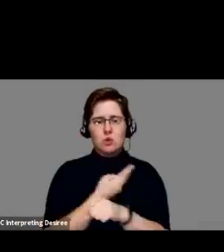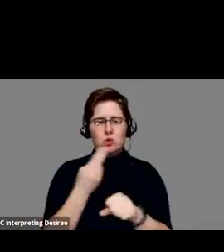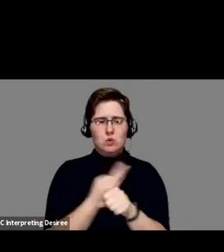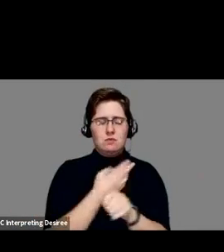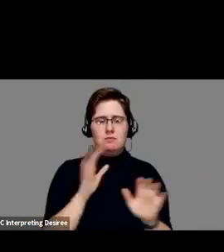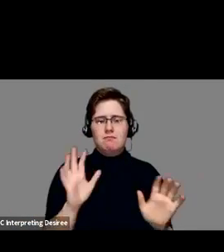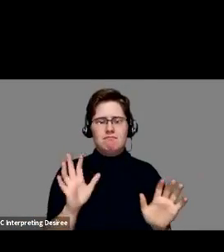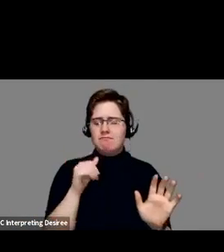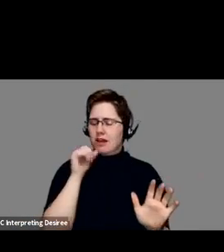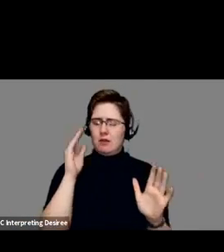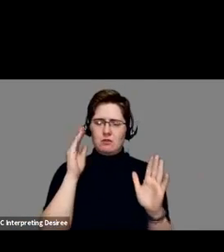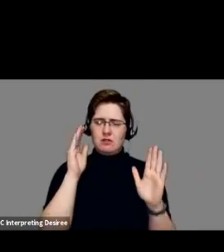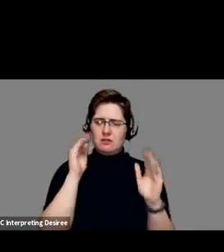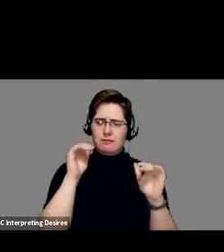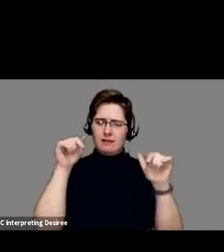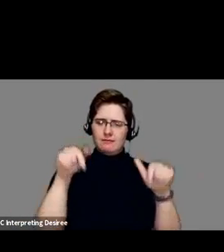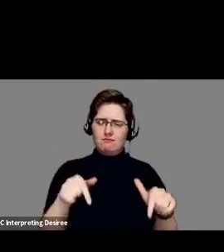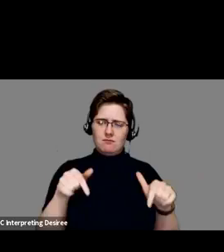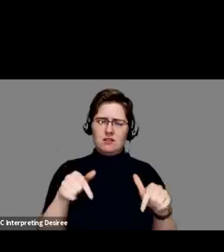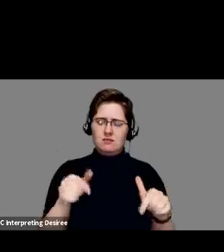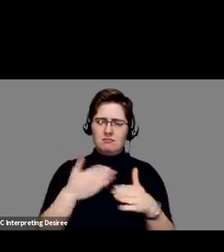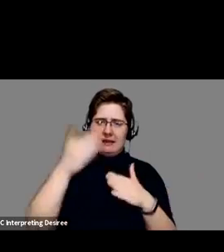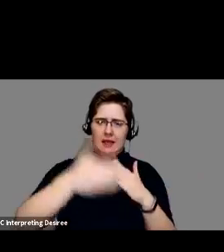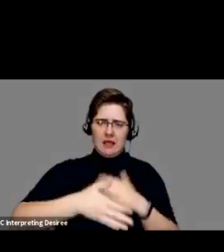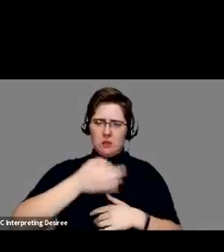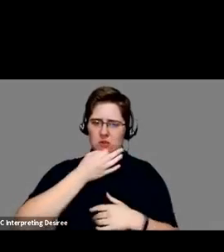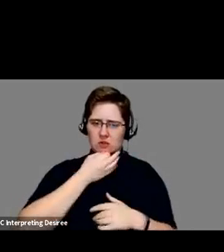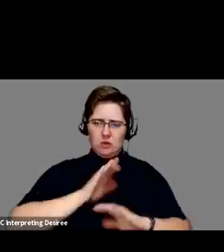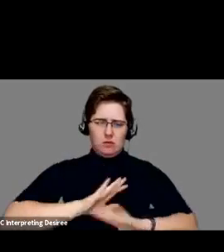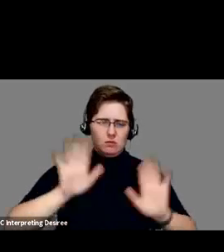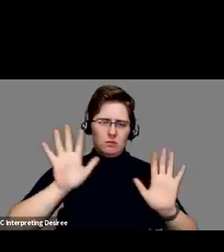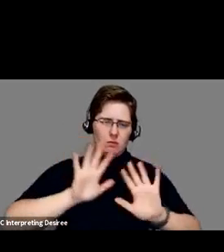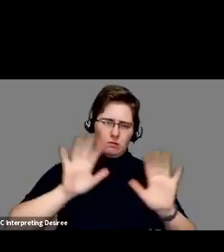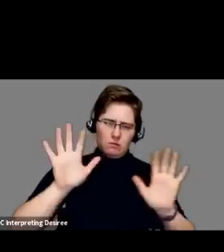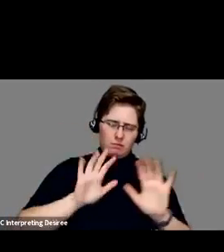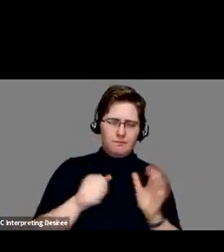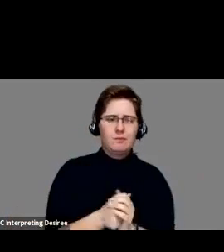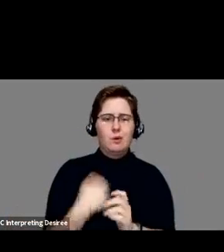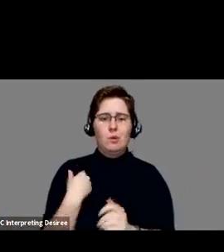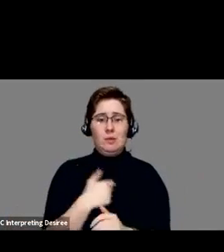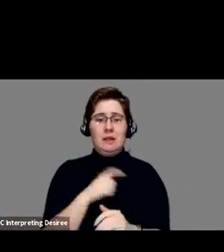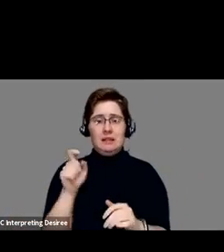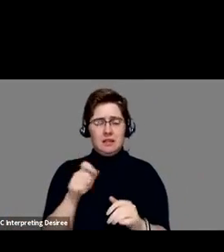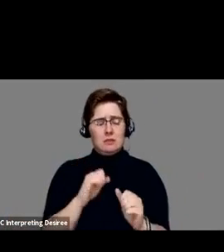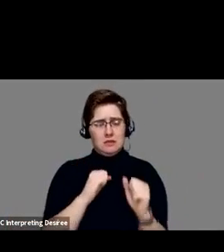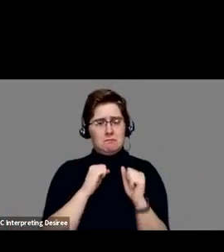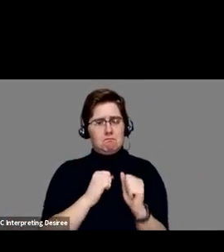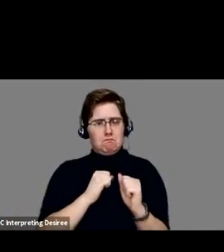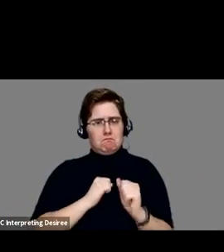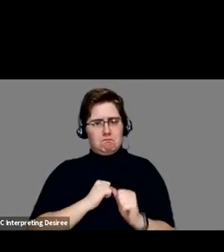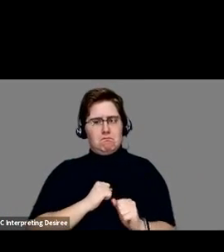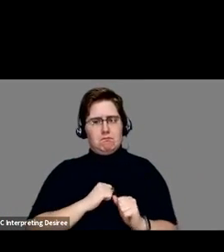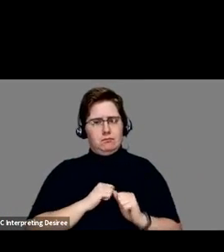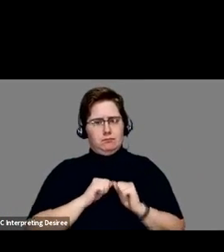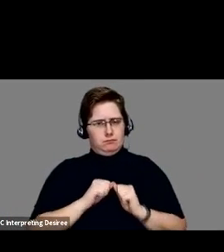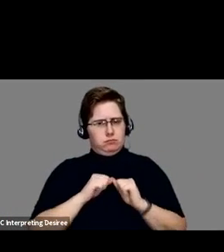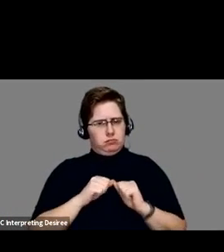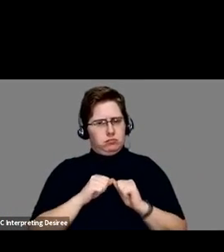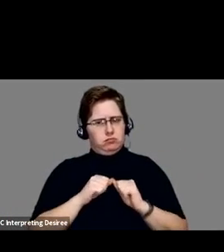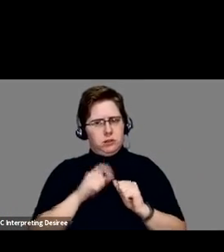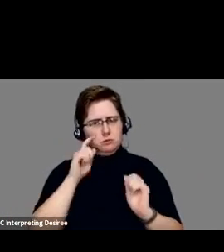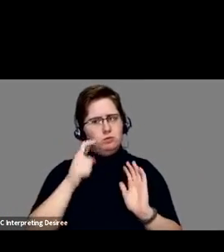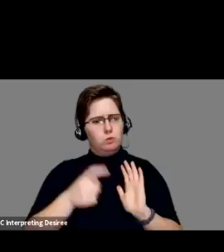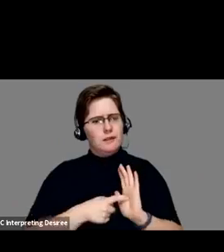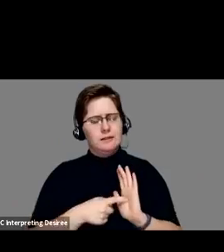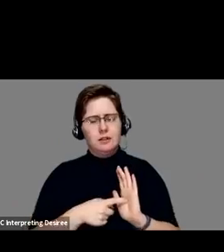I don't anticipate that this is going to end anytime soon, and we have to be resilient and recognize that